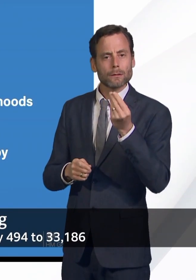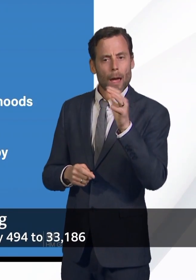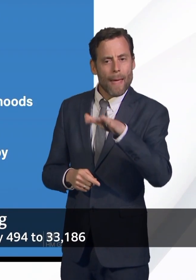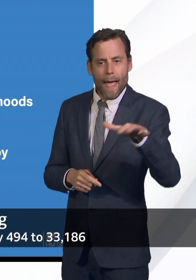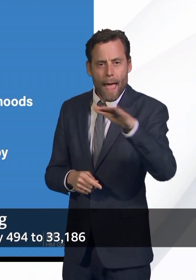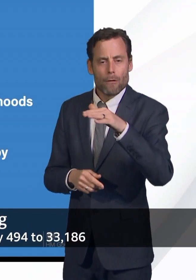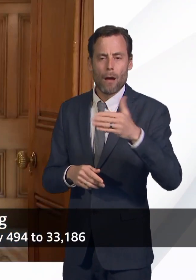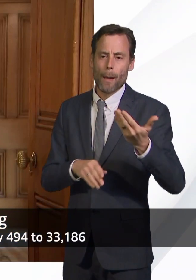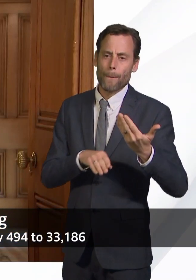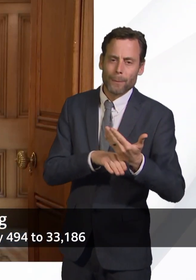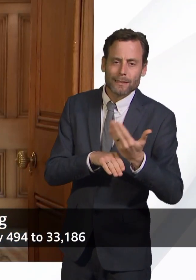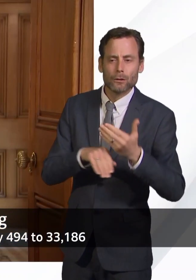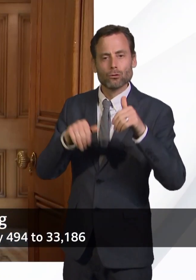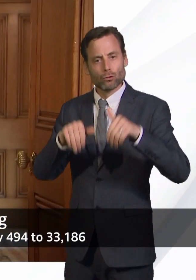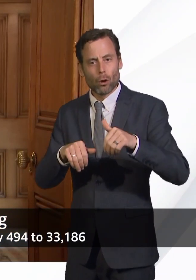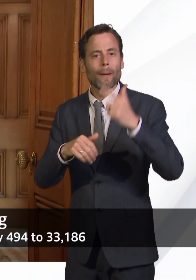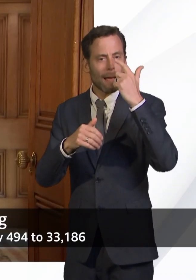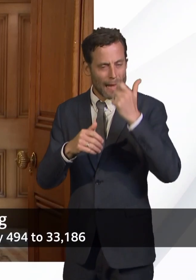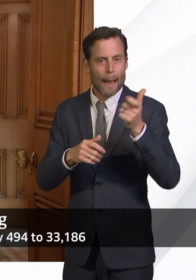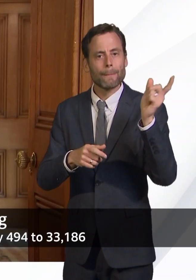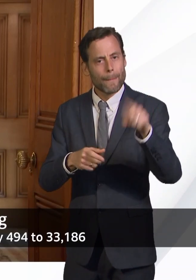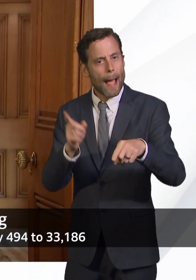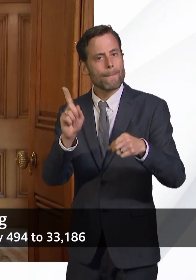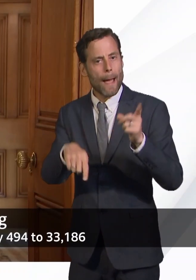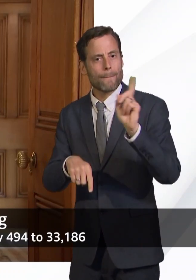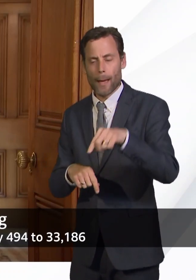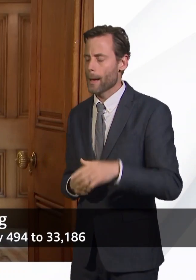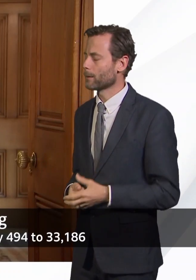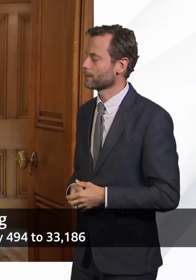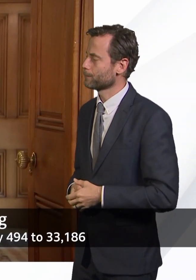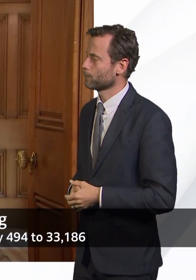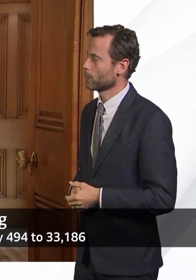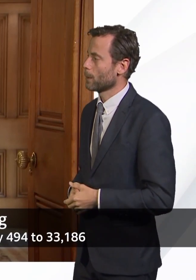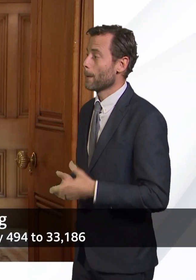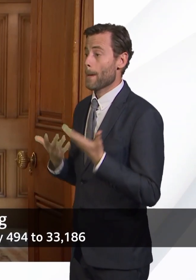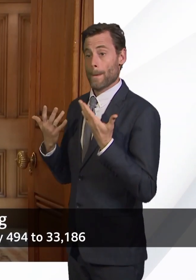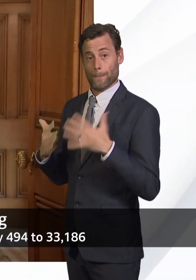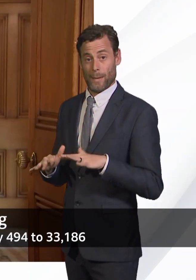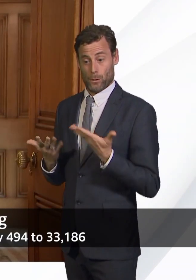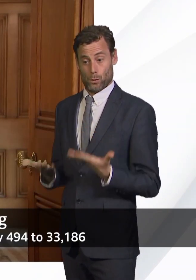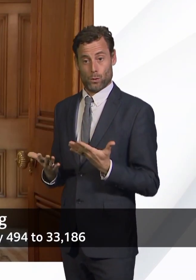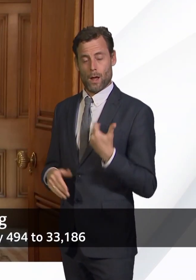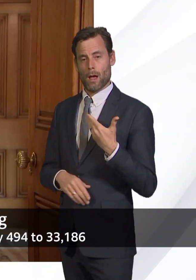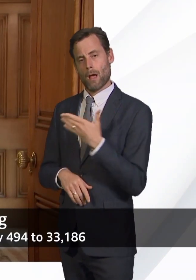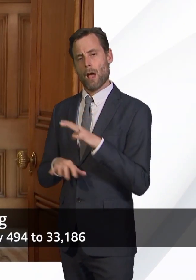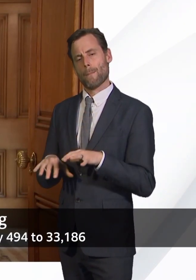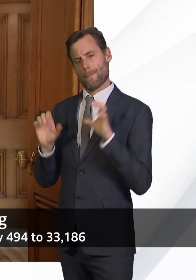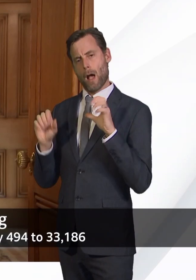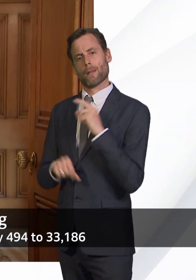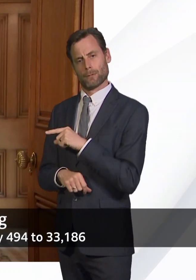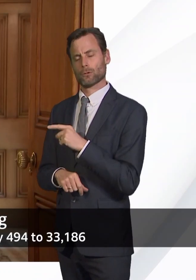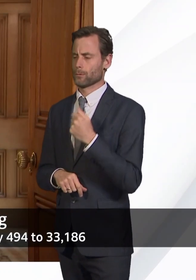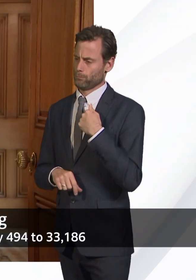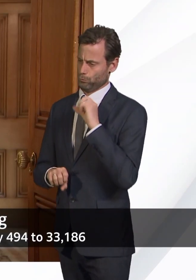Now, earlier today in Parliament, I made a statement setting out our clear, coherent